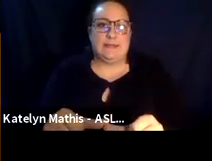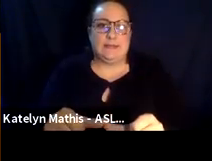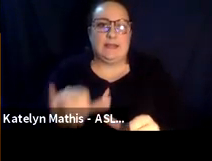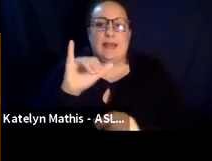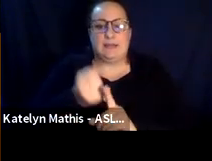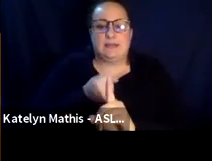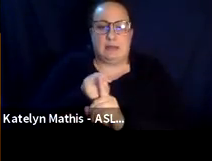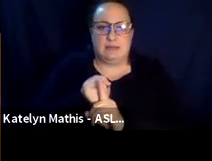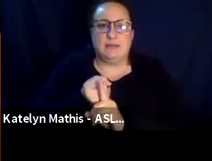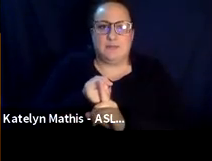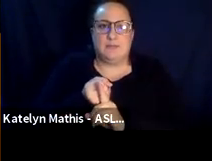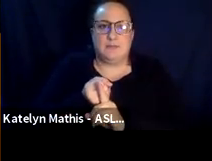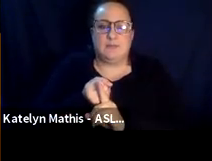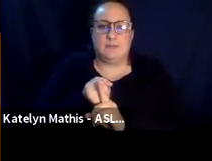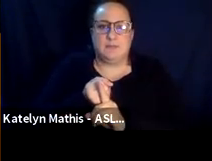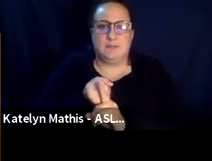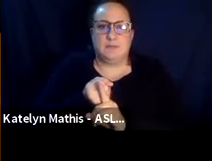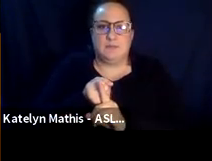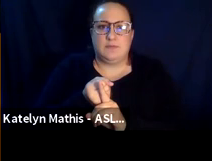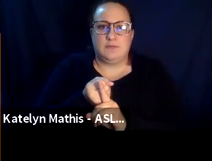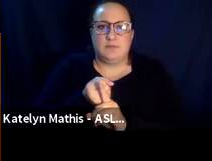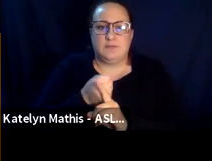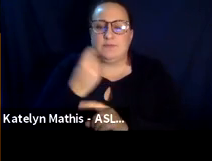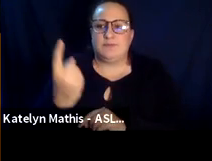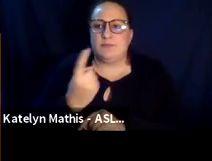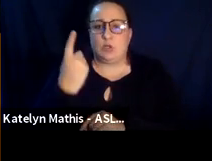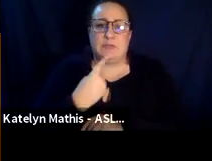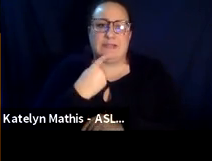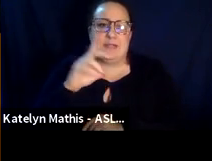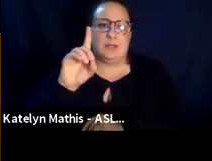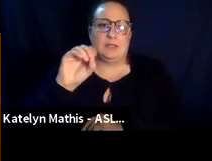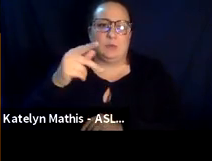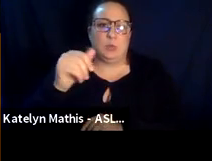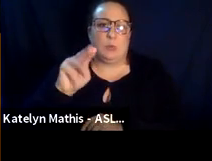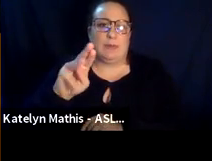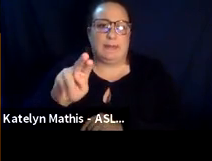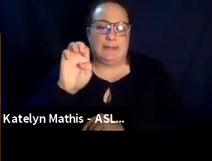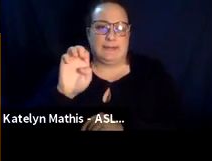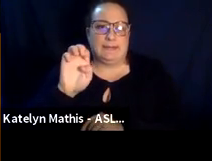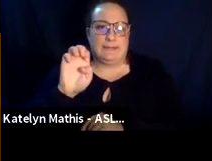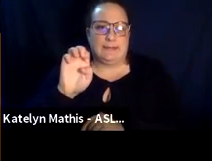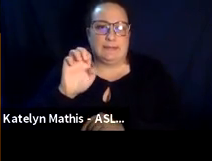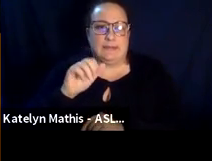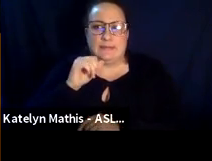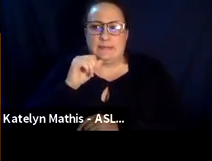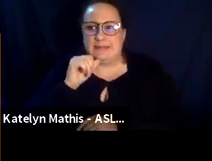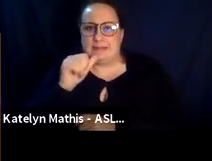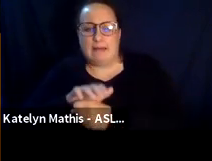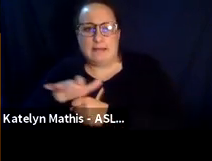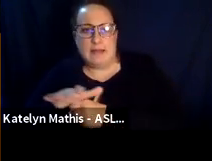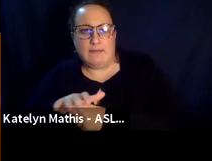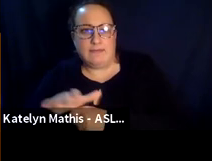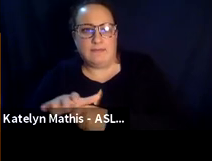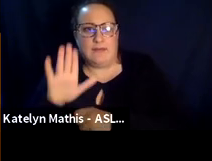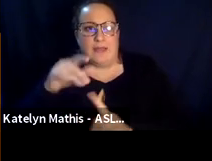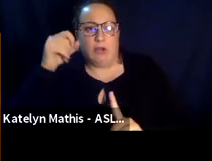impacted with, as I always point out, dopamine. So because they can't have enough dopamine kind of hanging around, the receptors